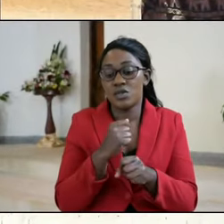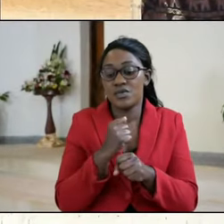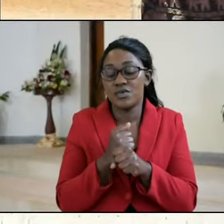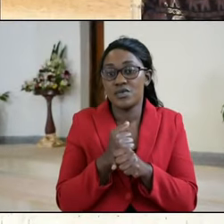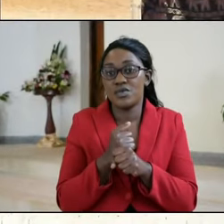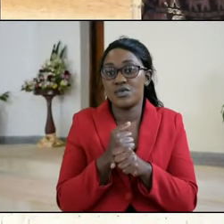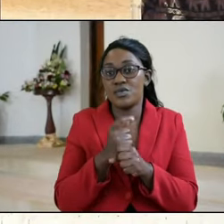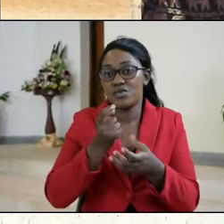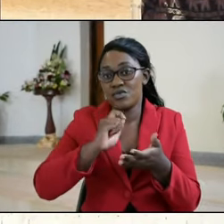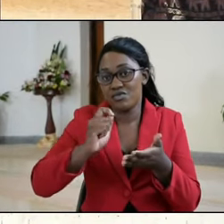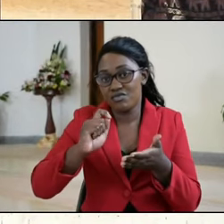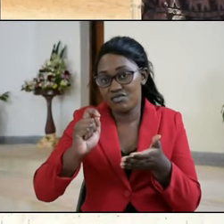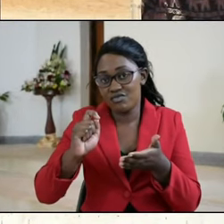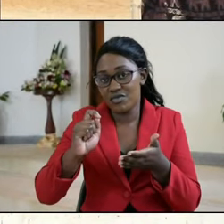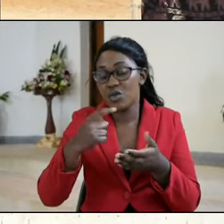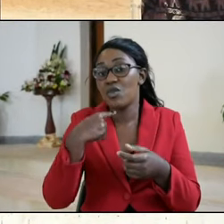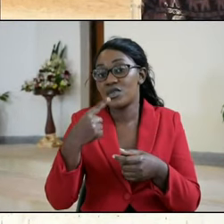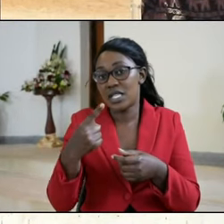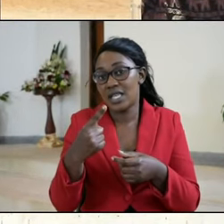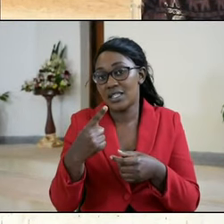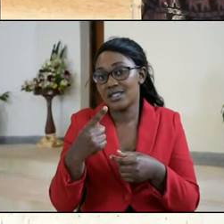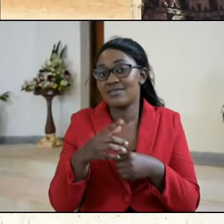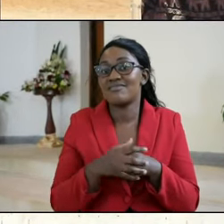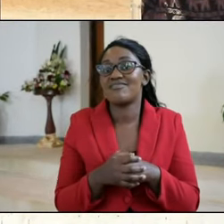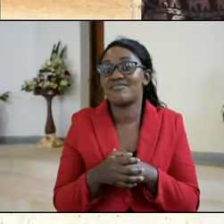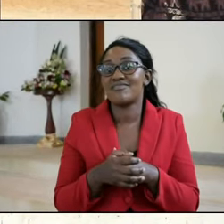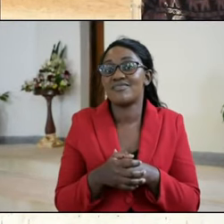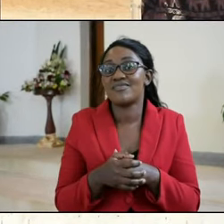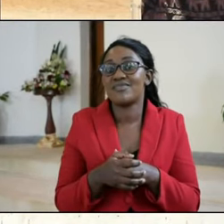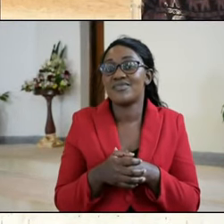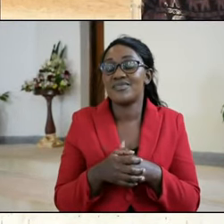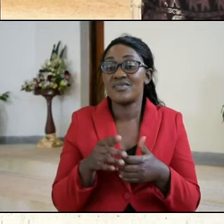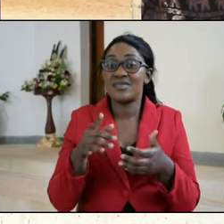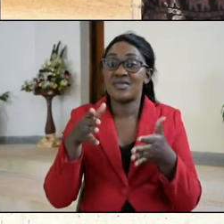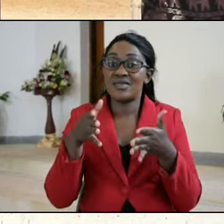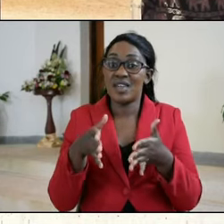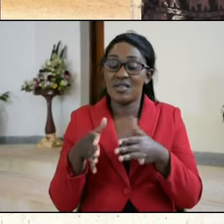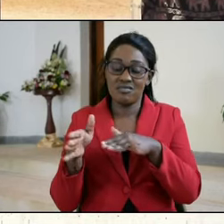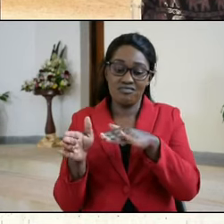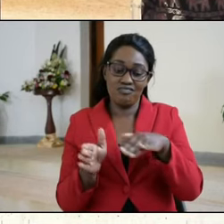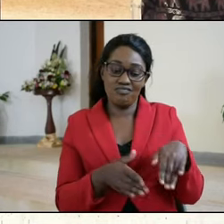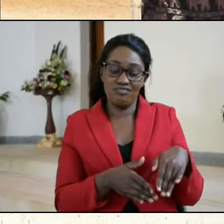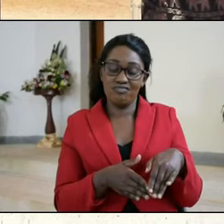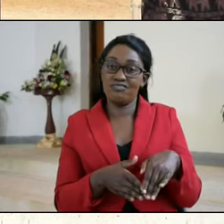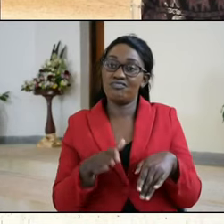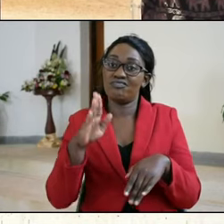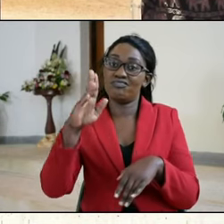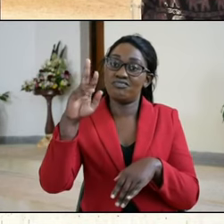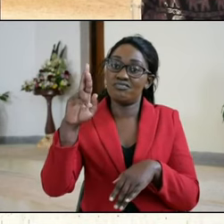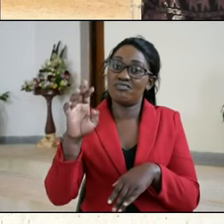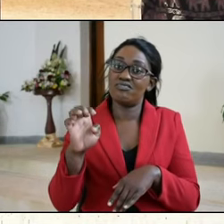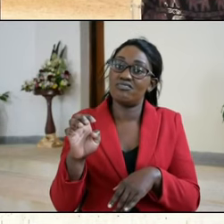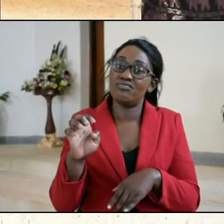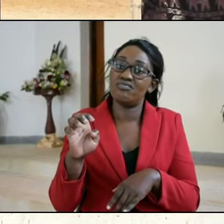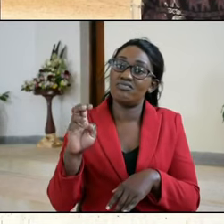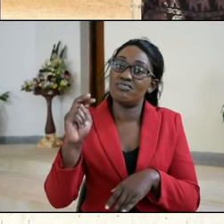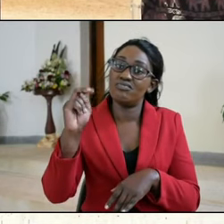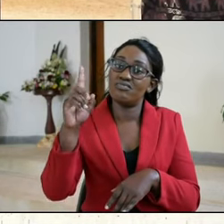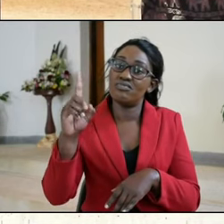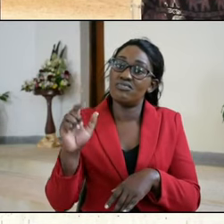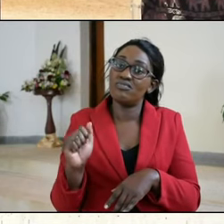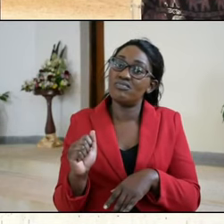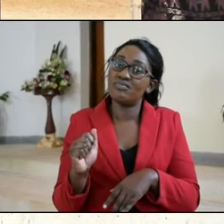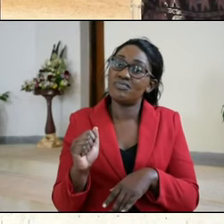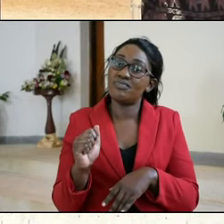Brenda, just picking up on what Jack is saying, in a postmodern